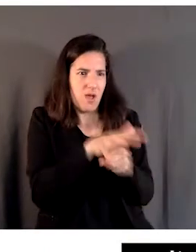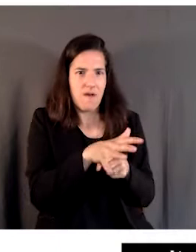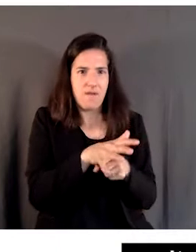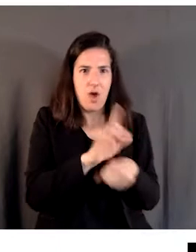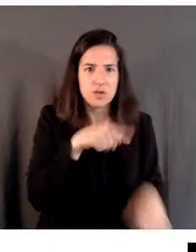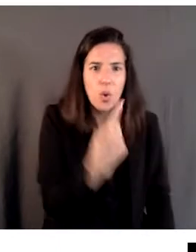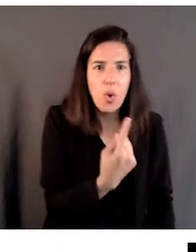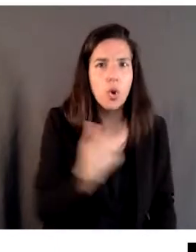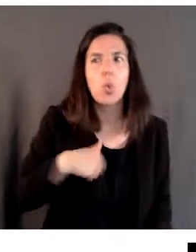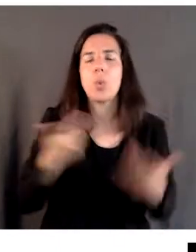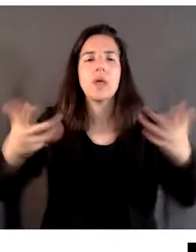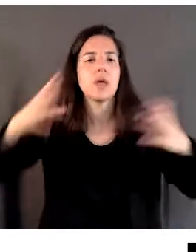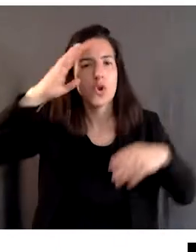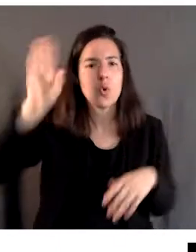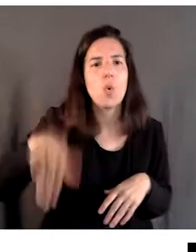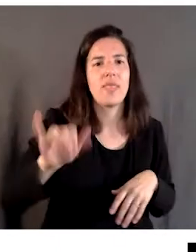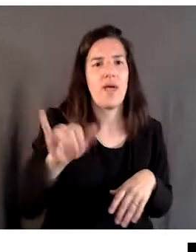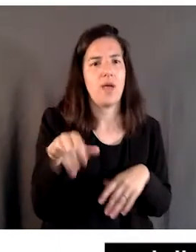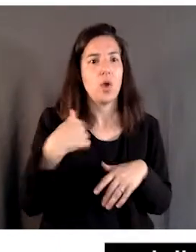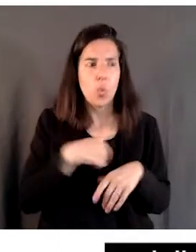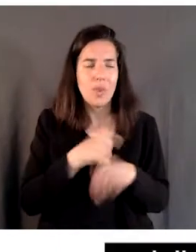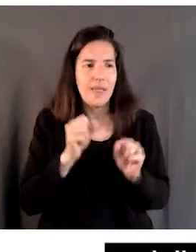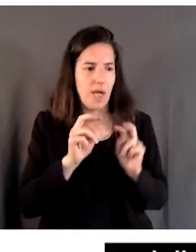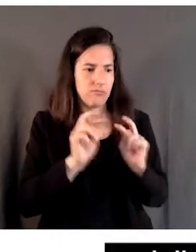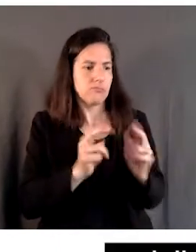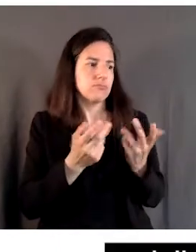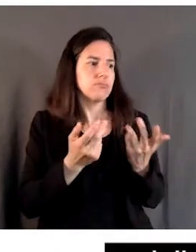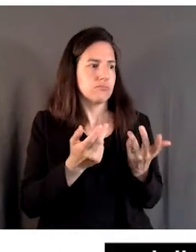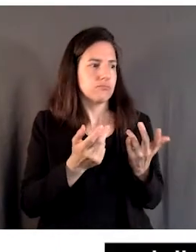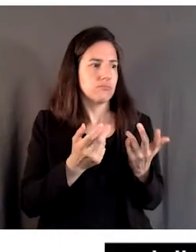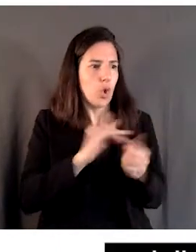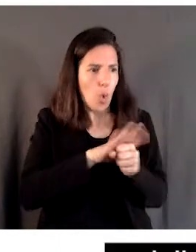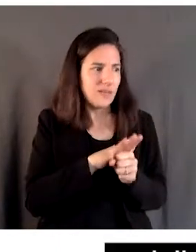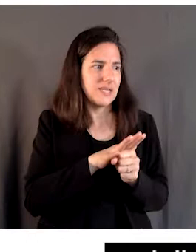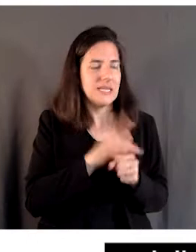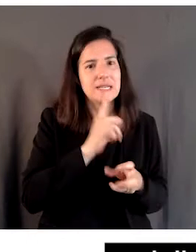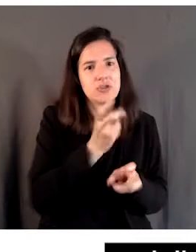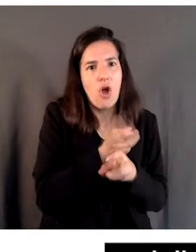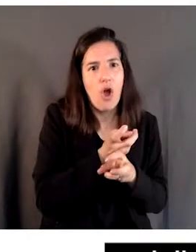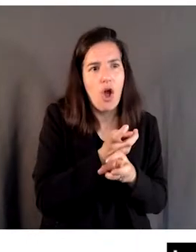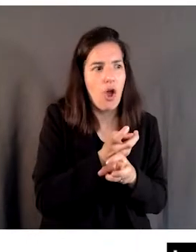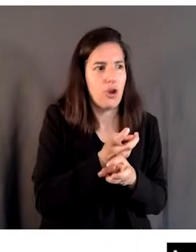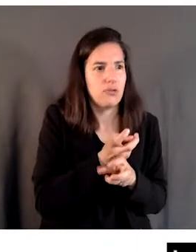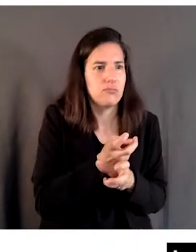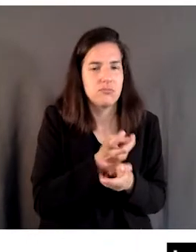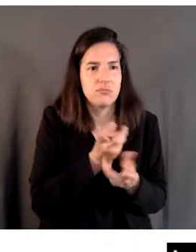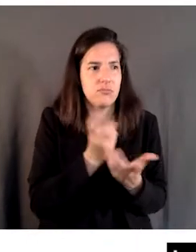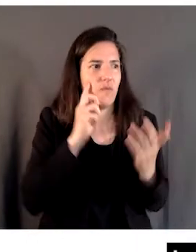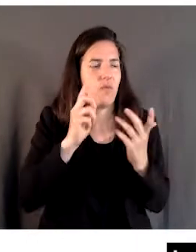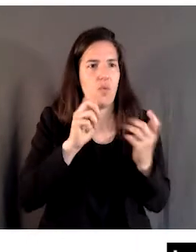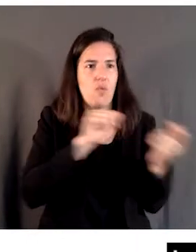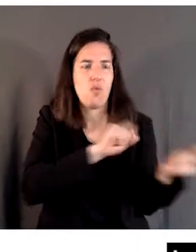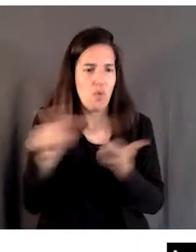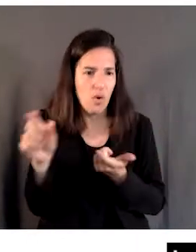pull it apart and say, we know it's very difficult as a racialized person on its own without COVID-19. We know it's very